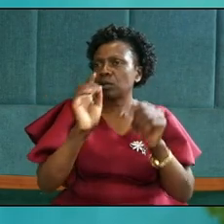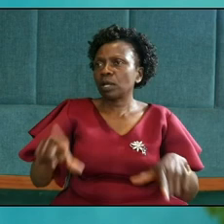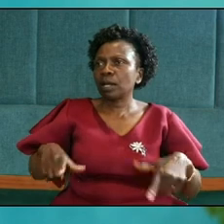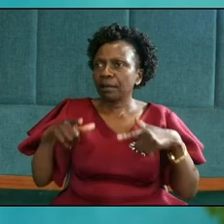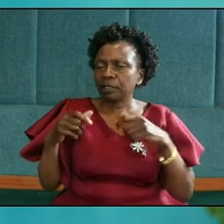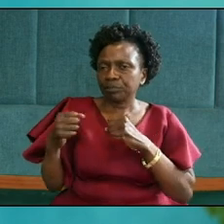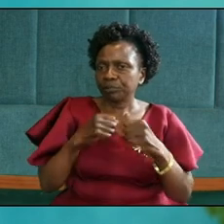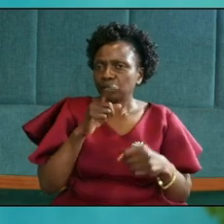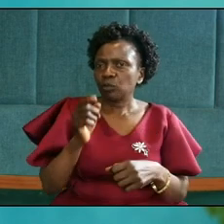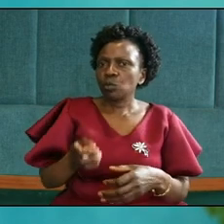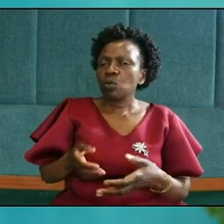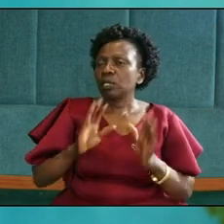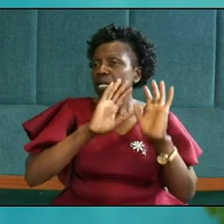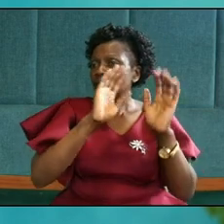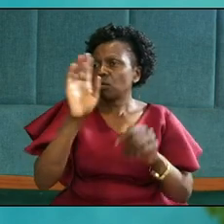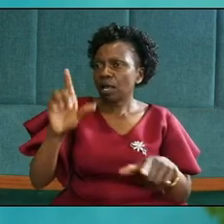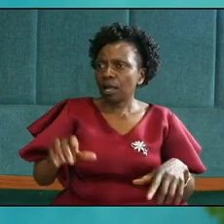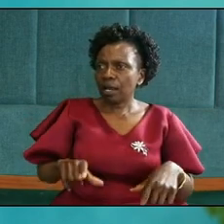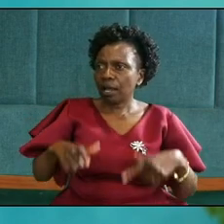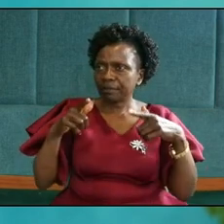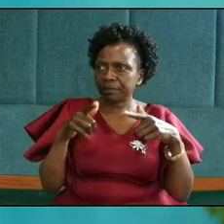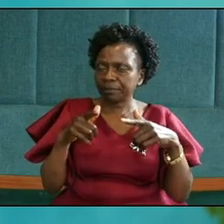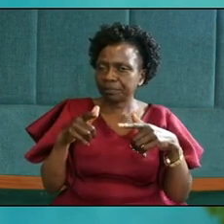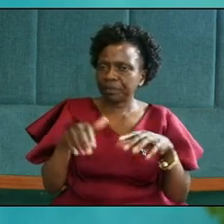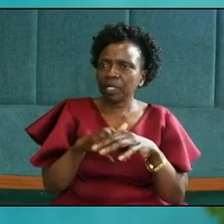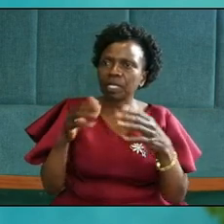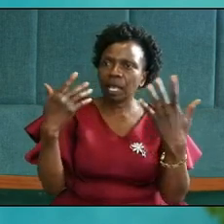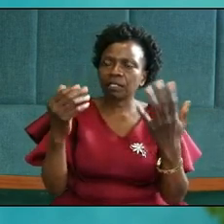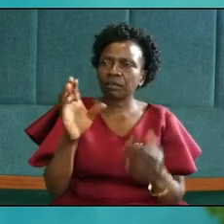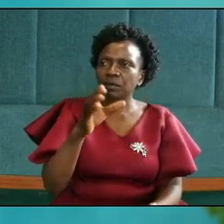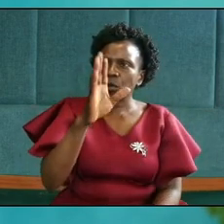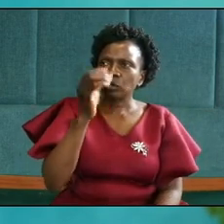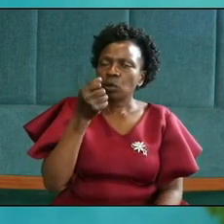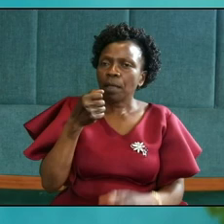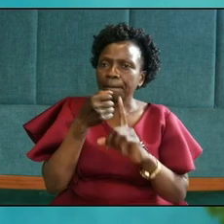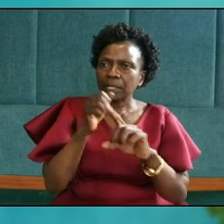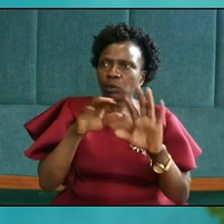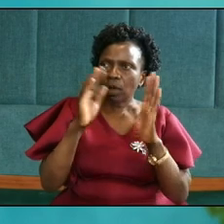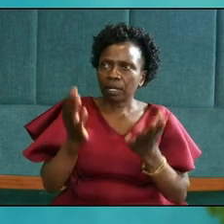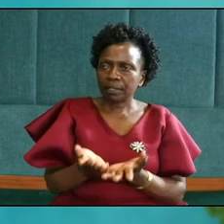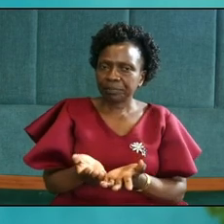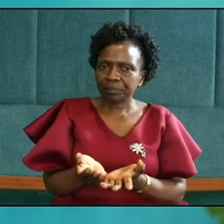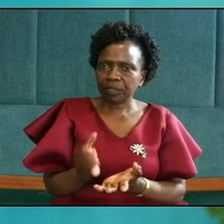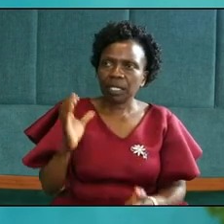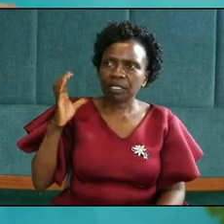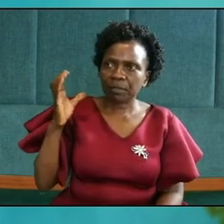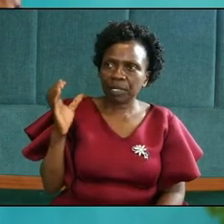friends, to put your lives in the hands of God so we can impact the world.